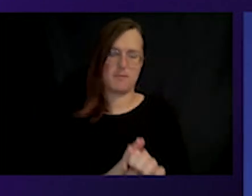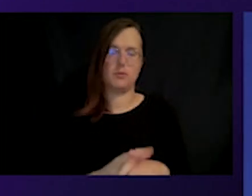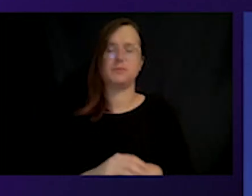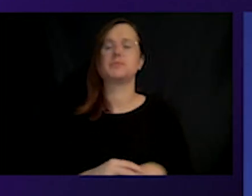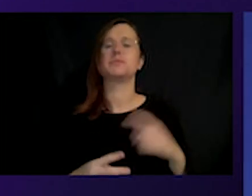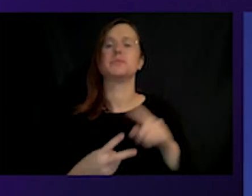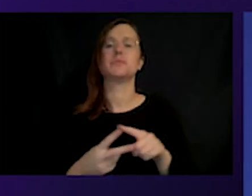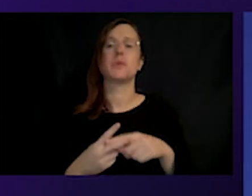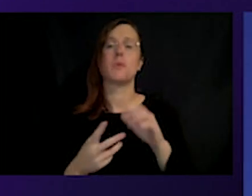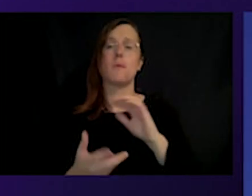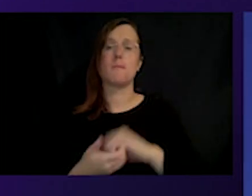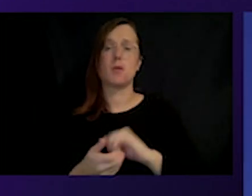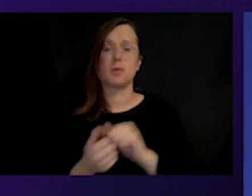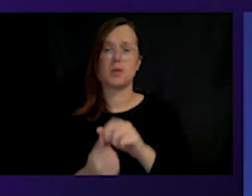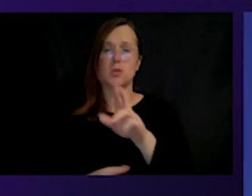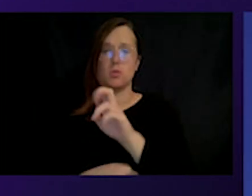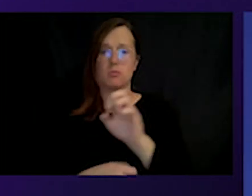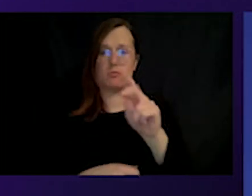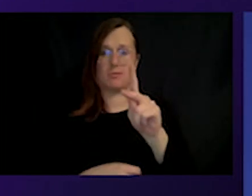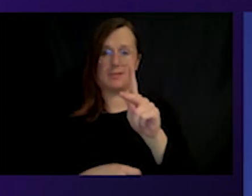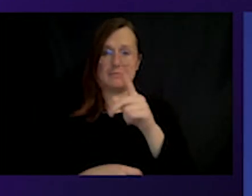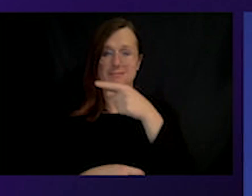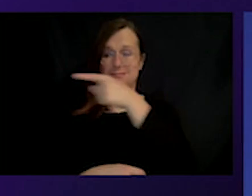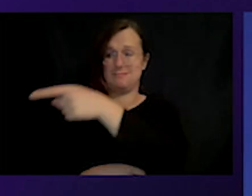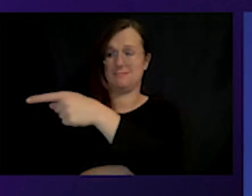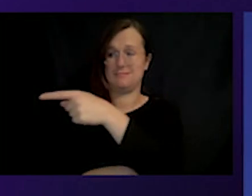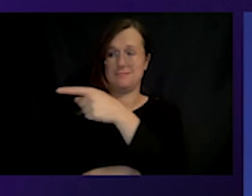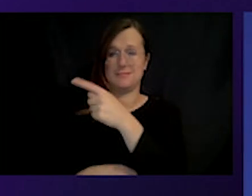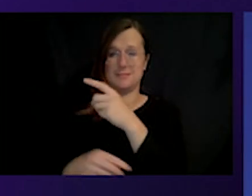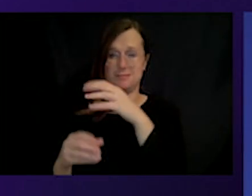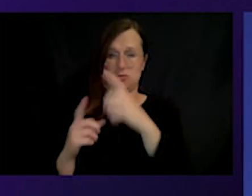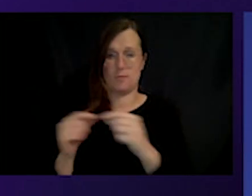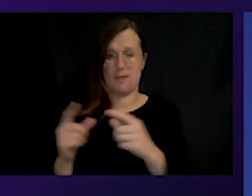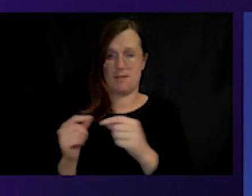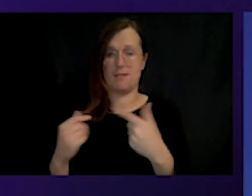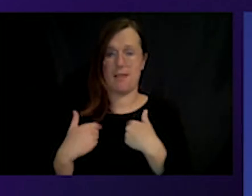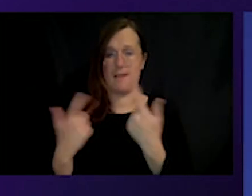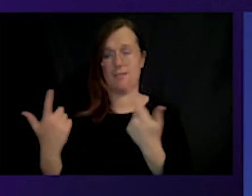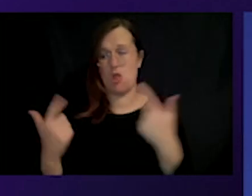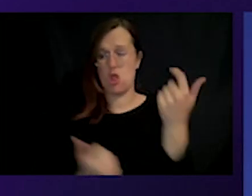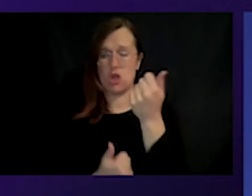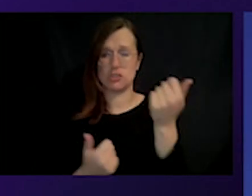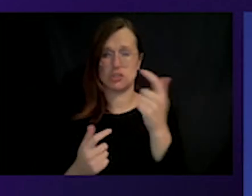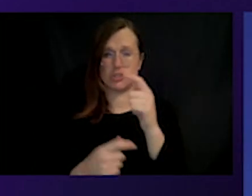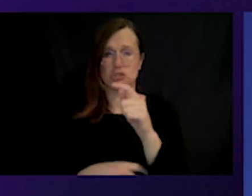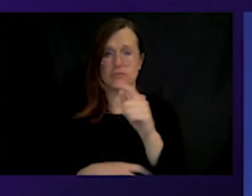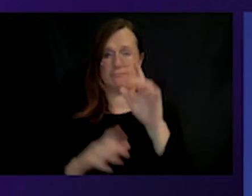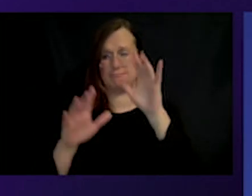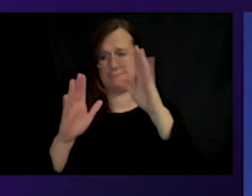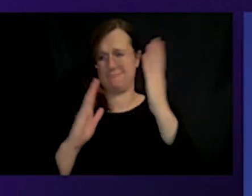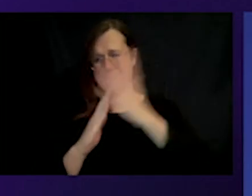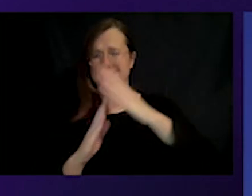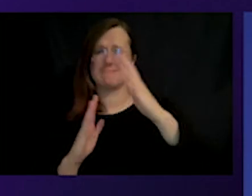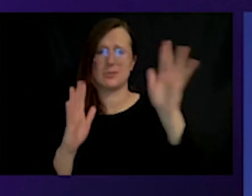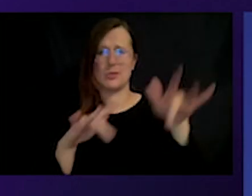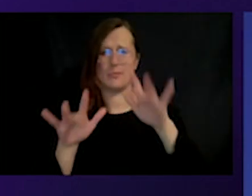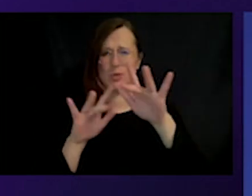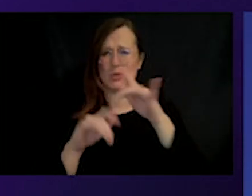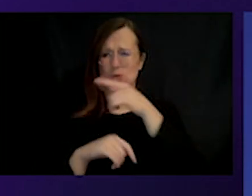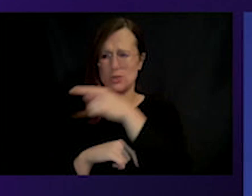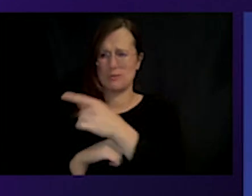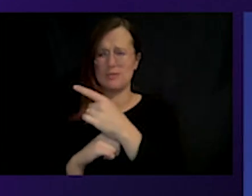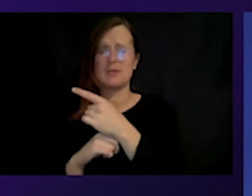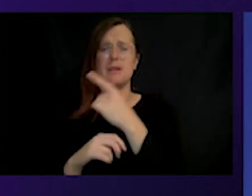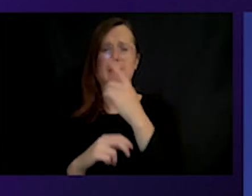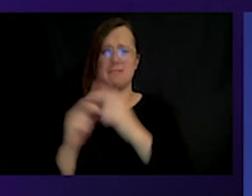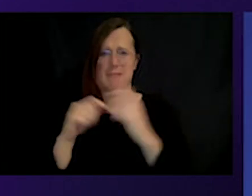with Riken in Japan, where they have one of the largest supercomputers ever built. Fugaku is the name of it. And we've worked with them